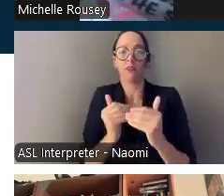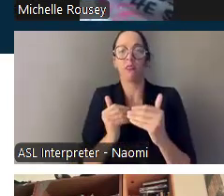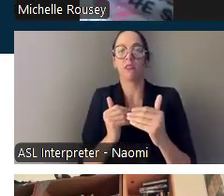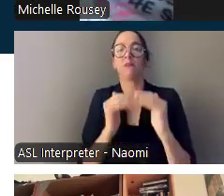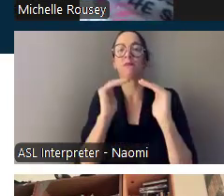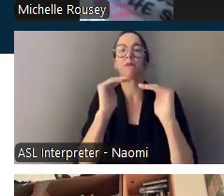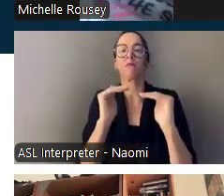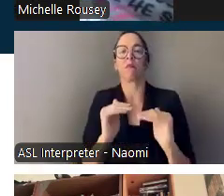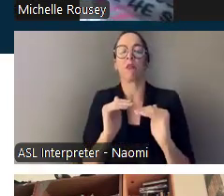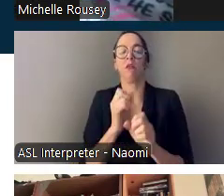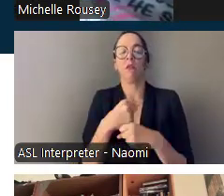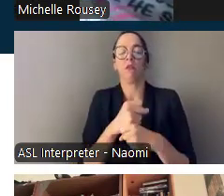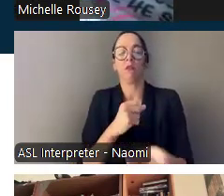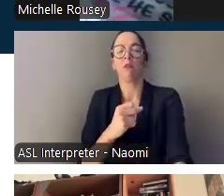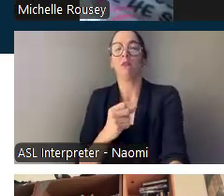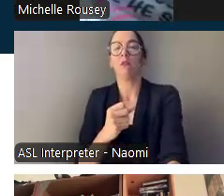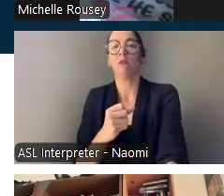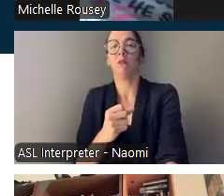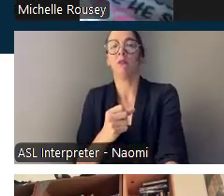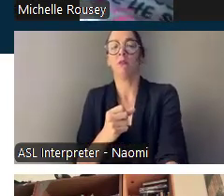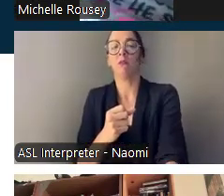Continue to allow cash payments unless